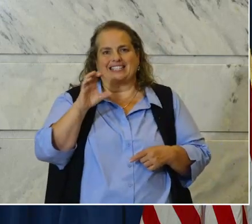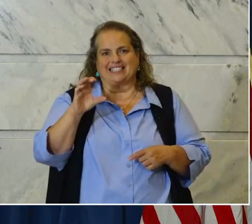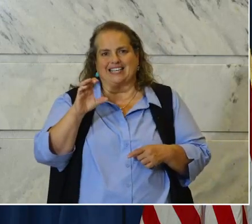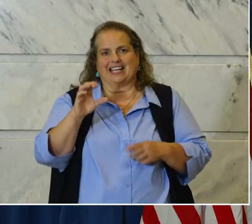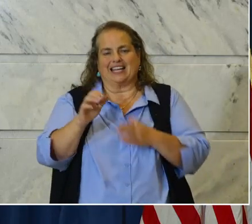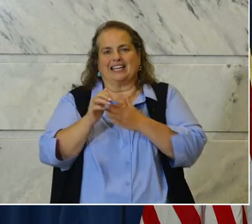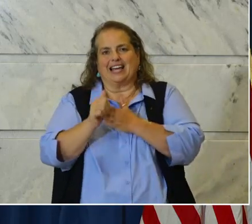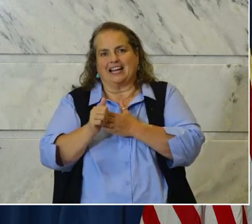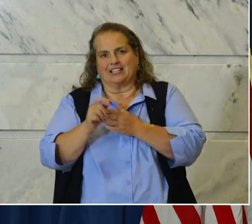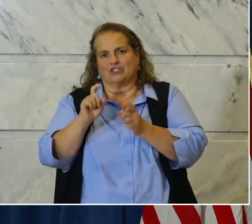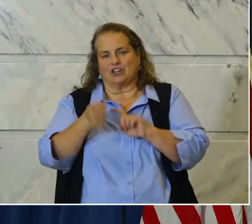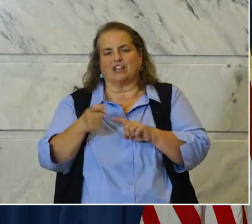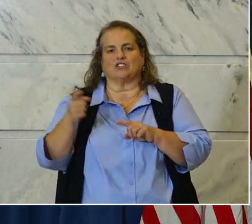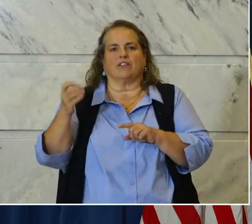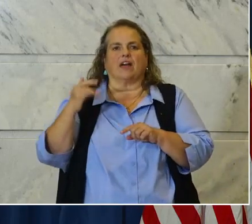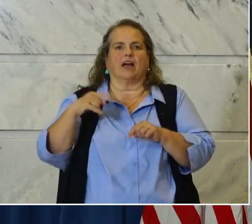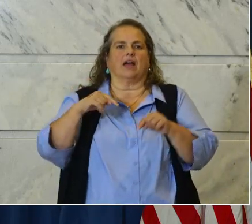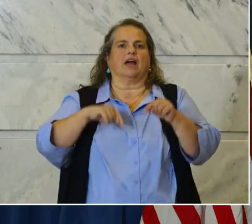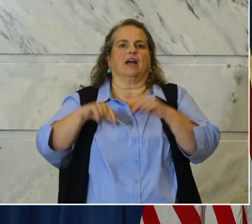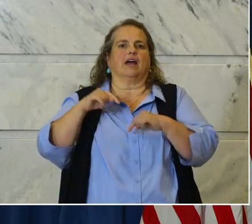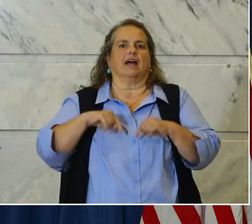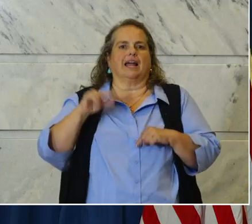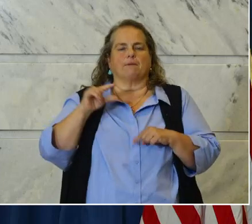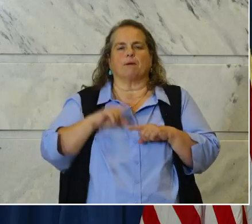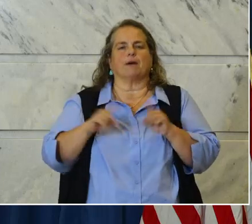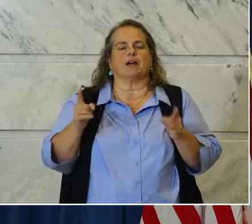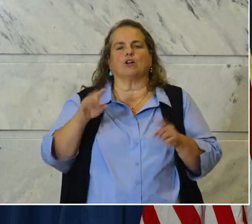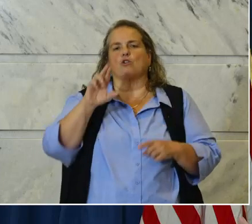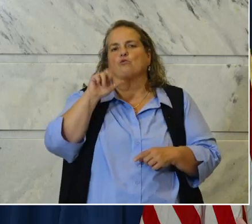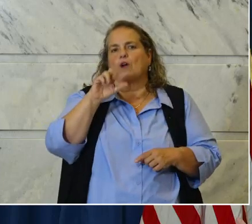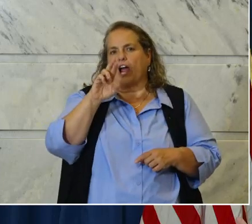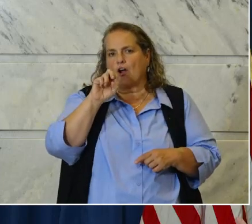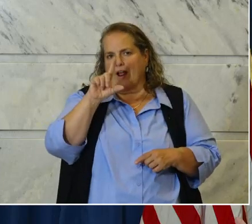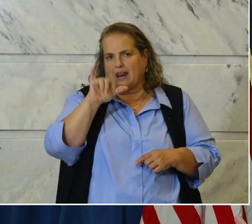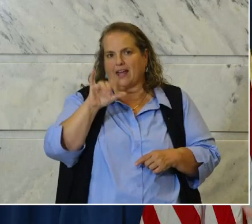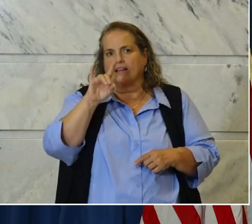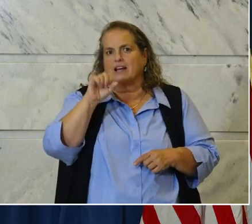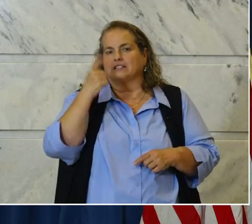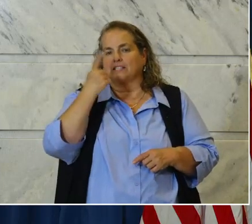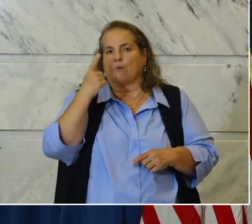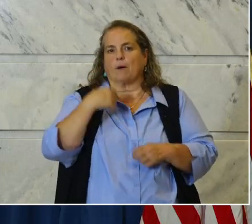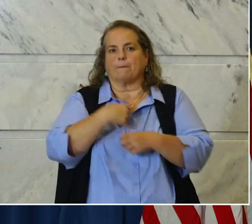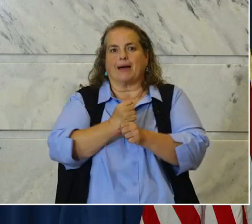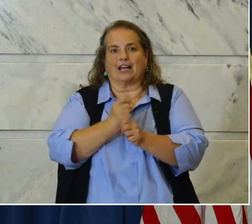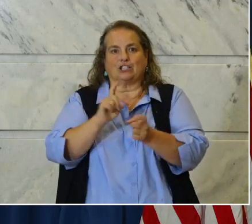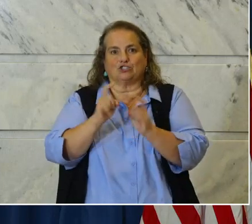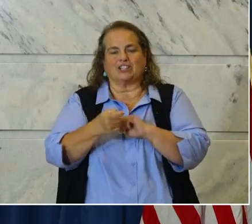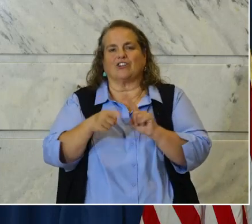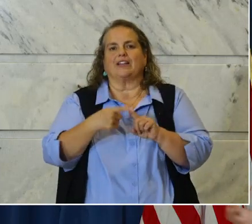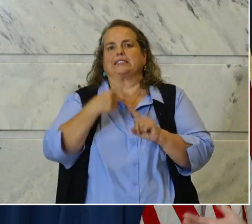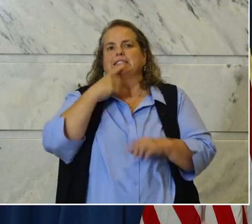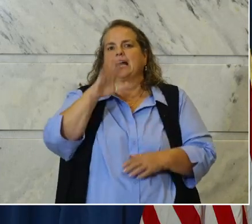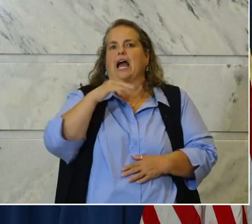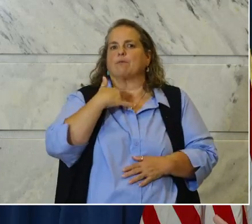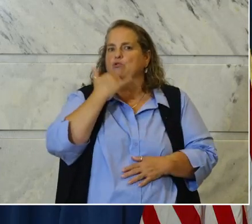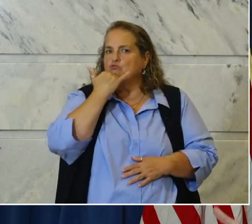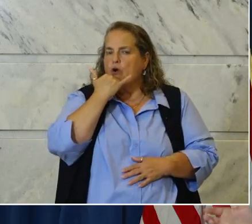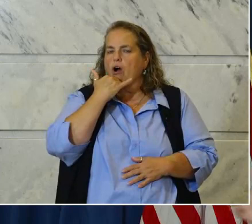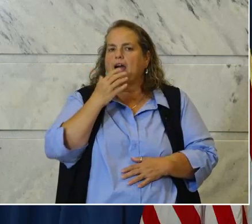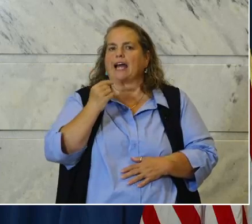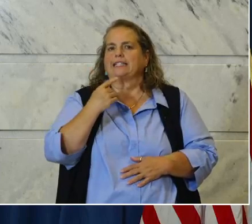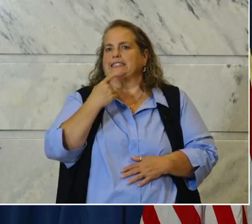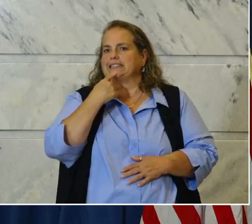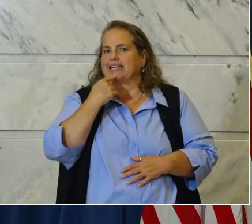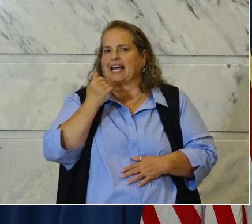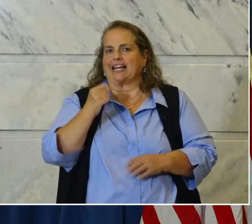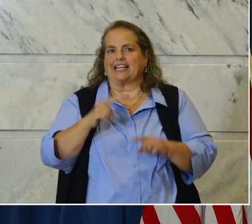it back a little bit. But rarely does somebody make a change and then have to say, okay, we were wrong, and say it like that.